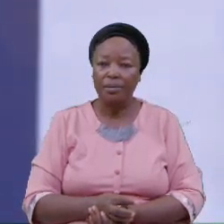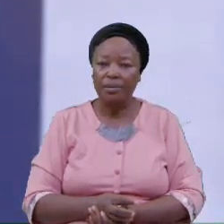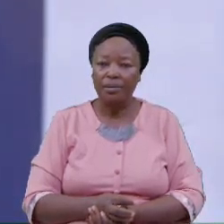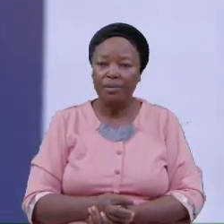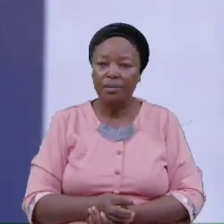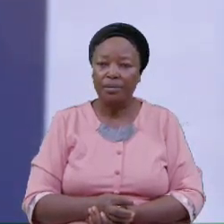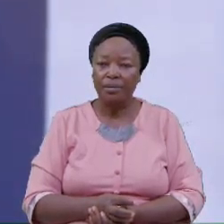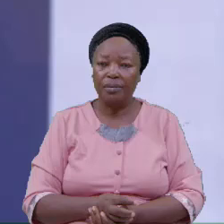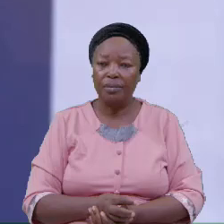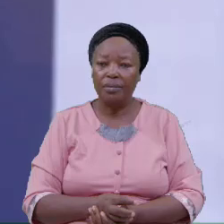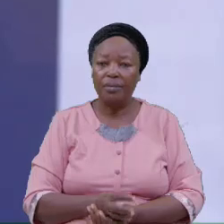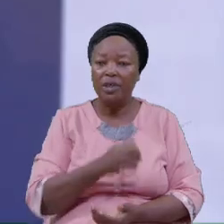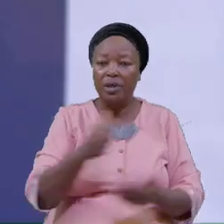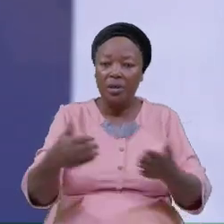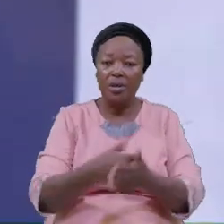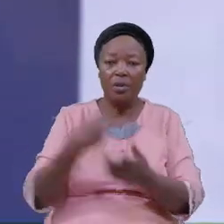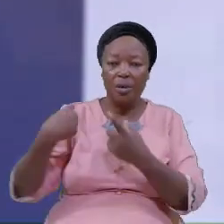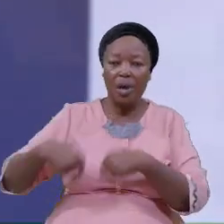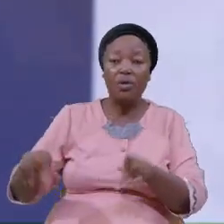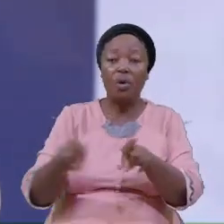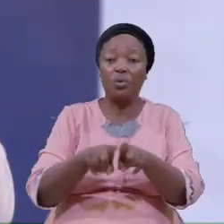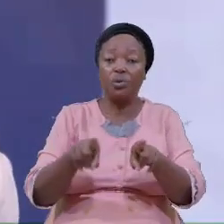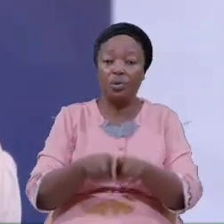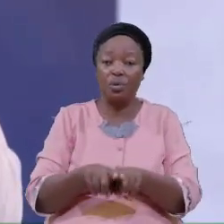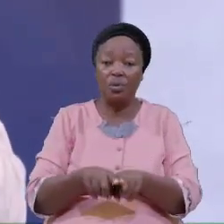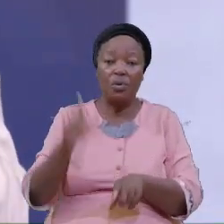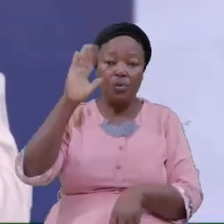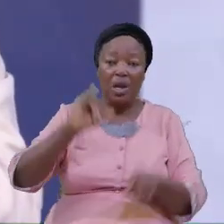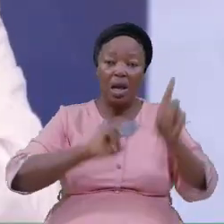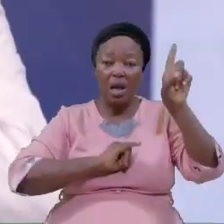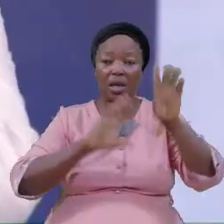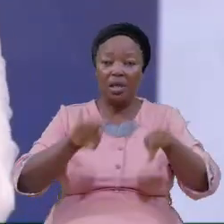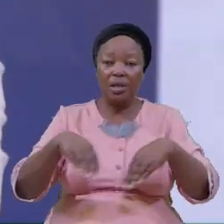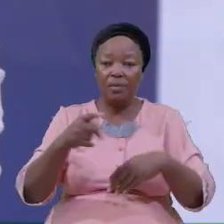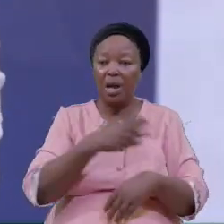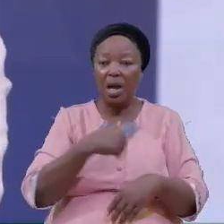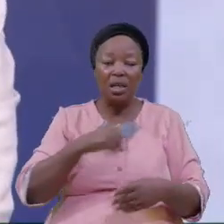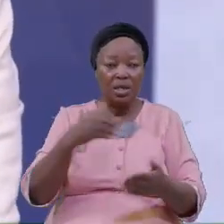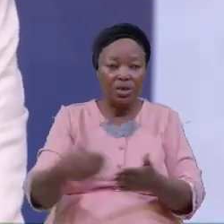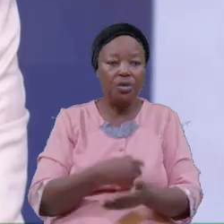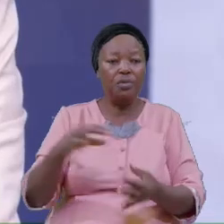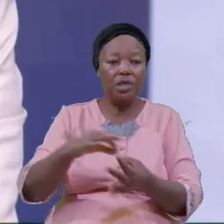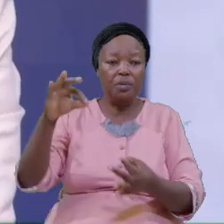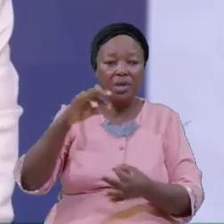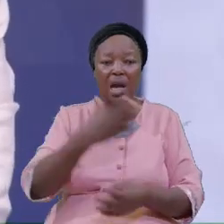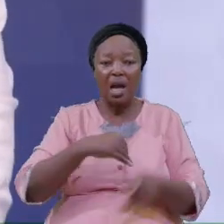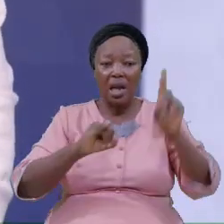A new heart also will I give you, and a new spirit, and I will